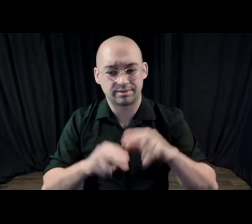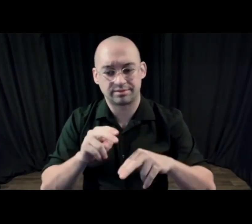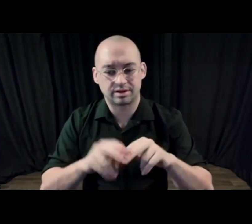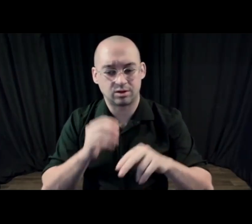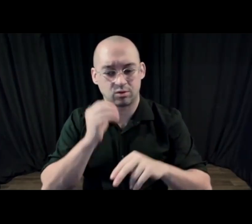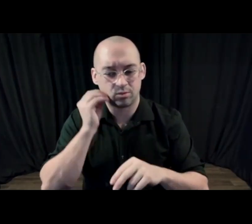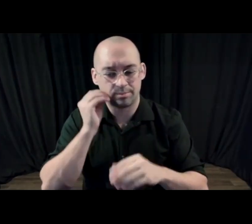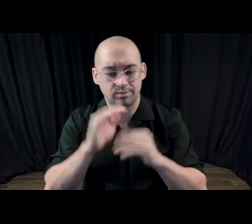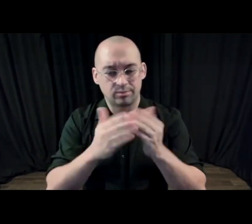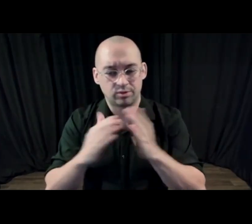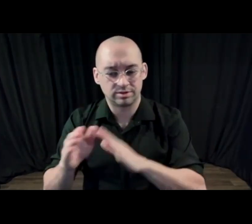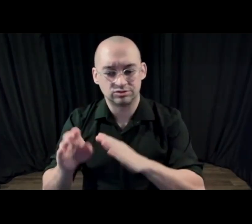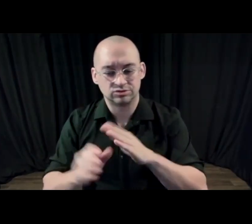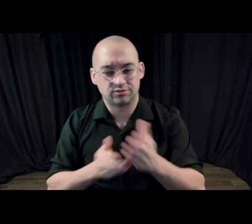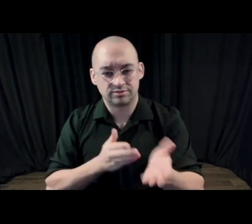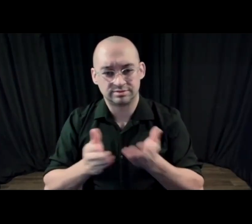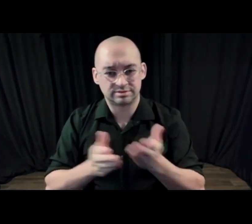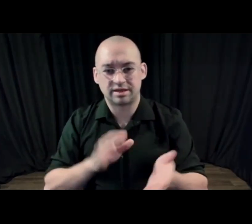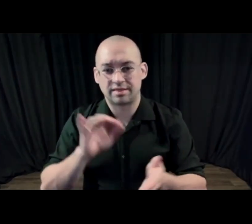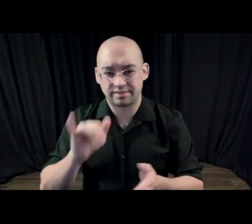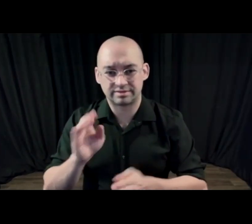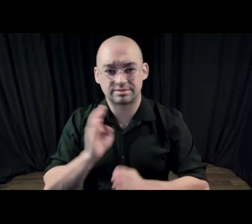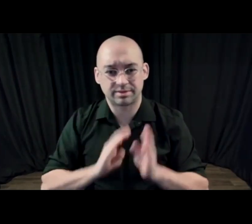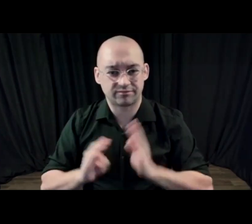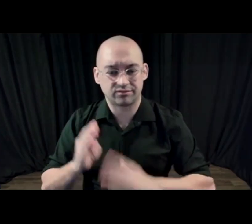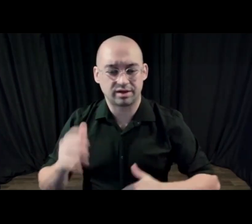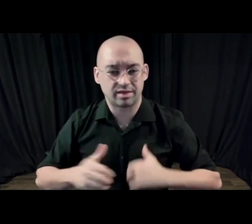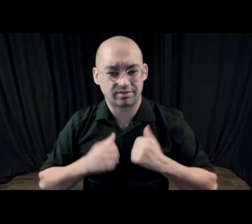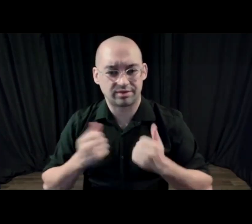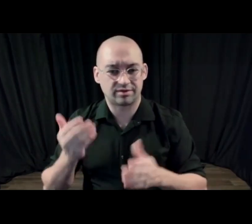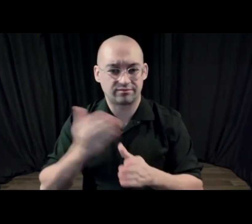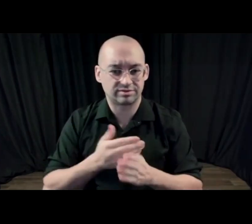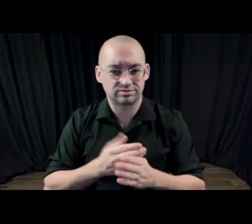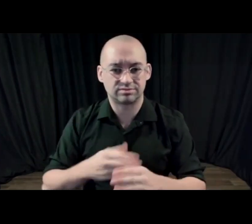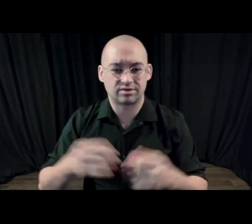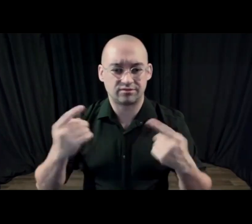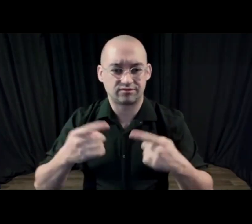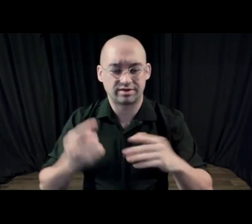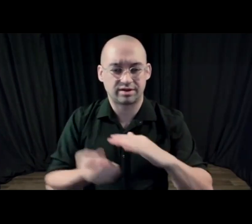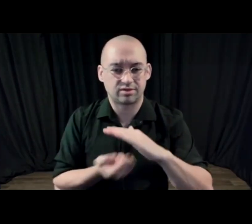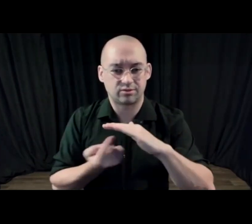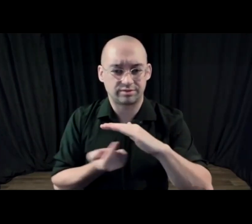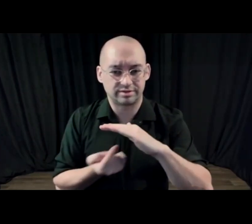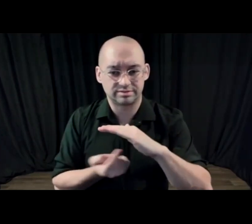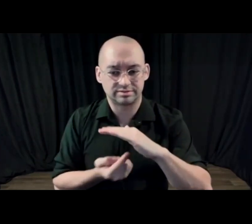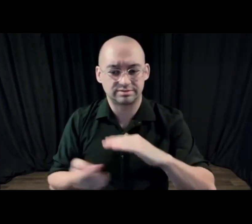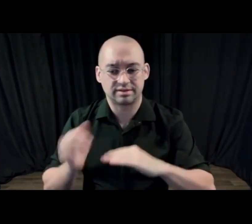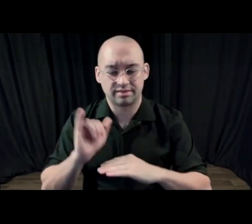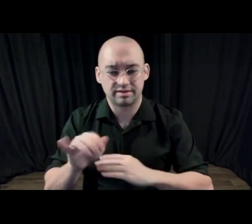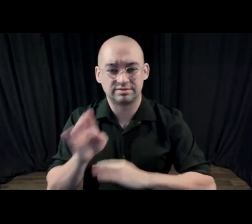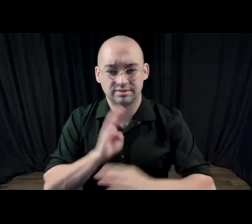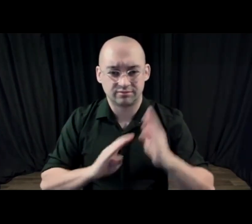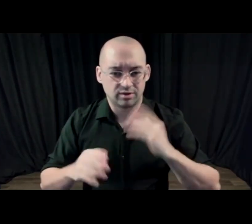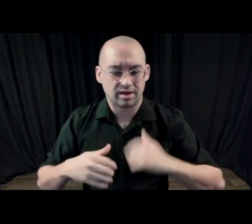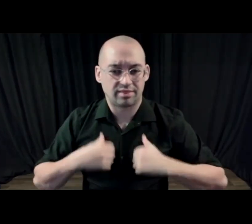community-based services is a behavioral health intervention. Combating loneliness and isolation is a behavioral health